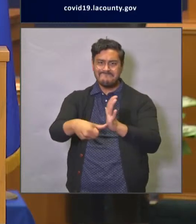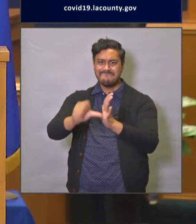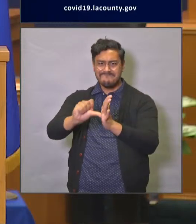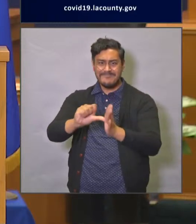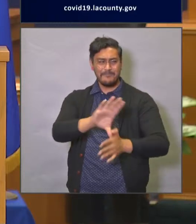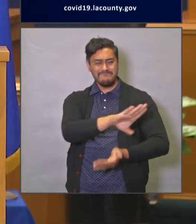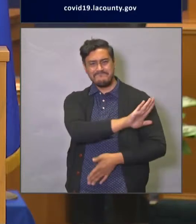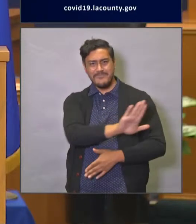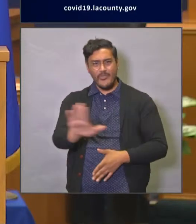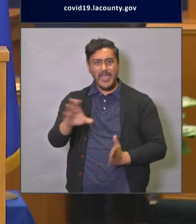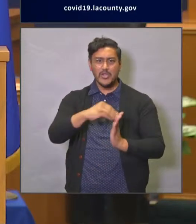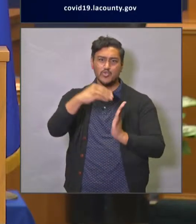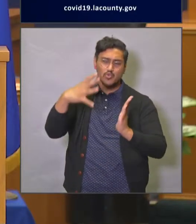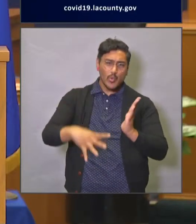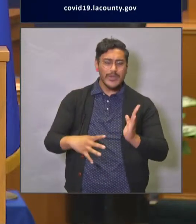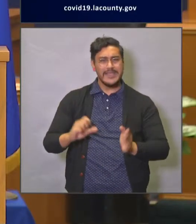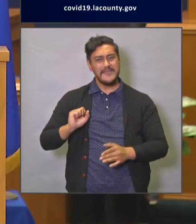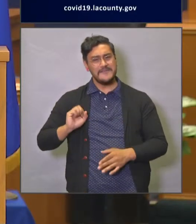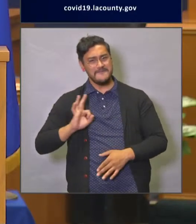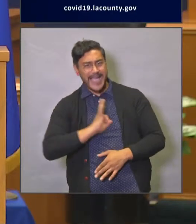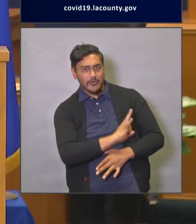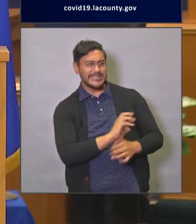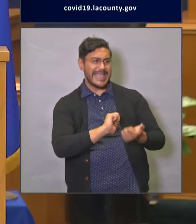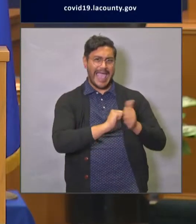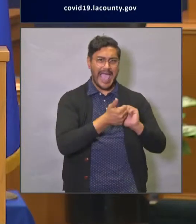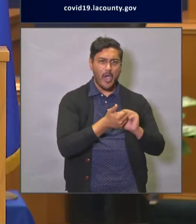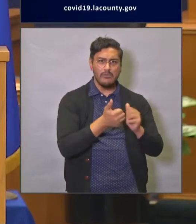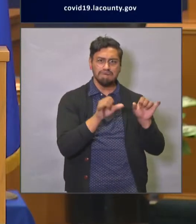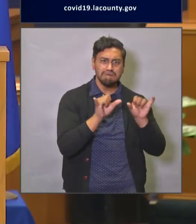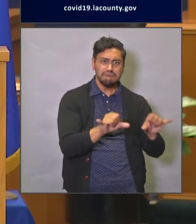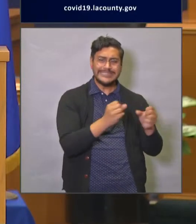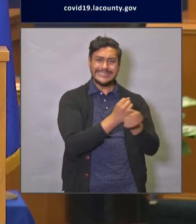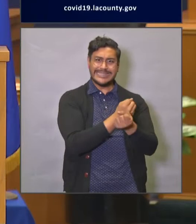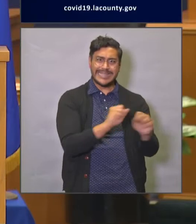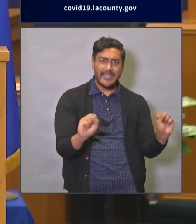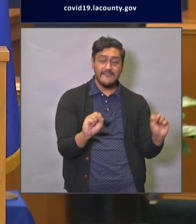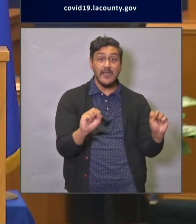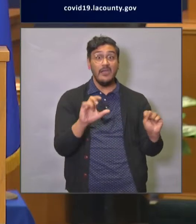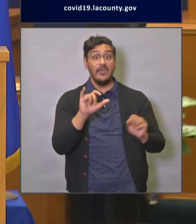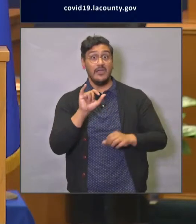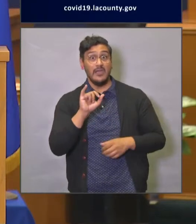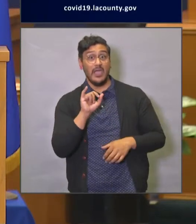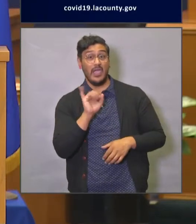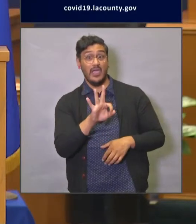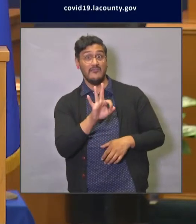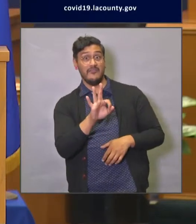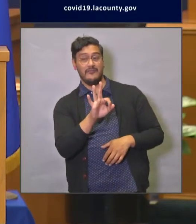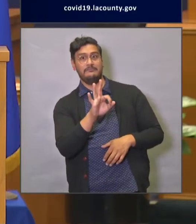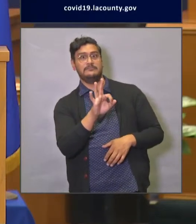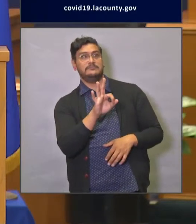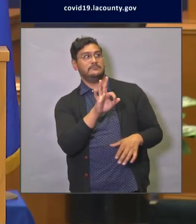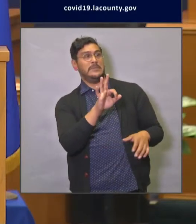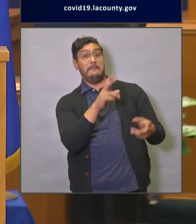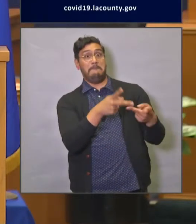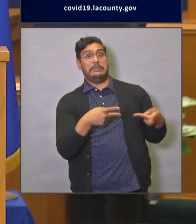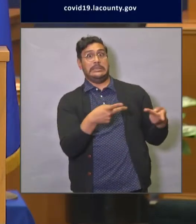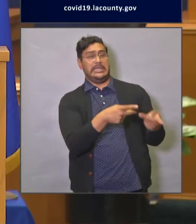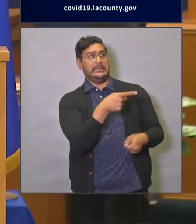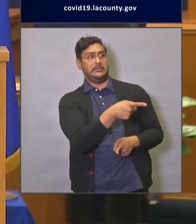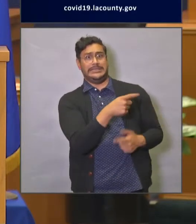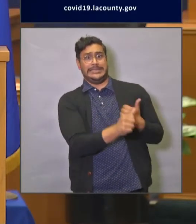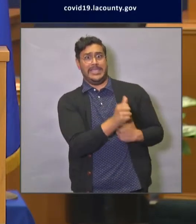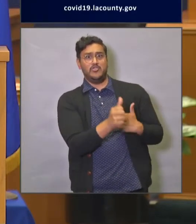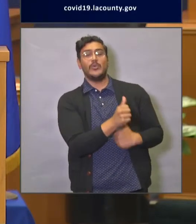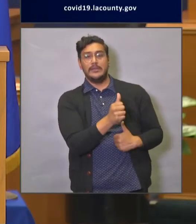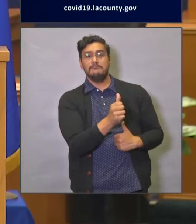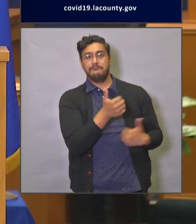to be safe and avoid being in places where they're bound to either transmit or become infected